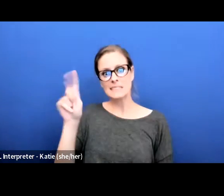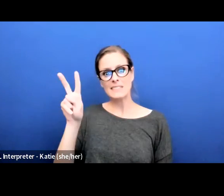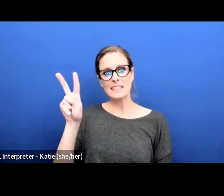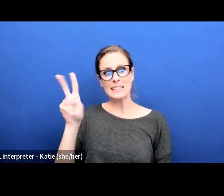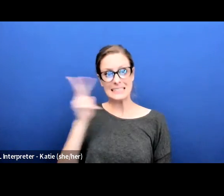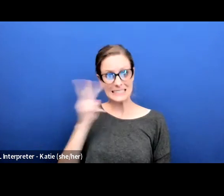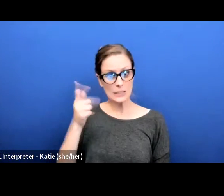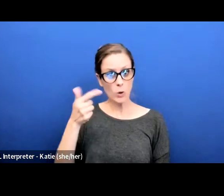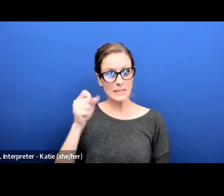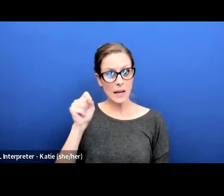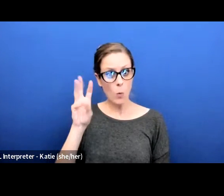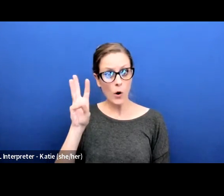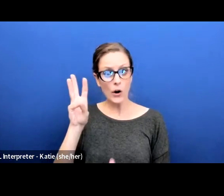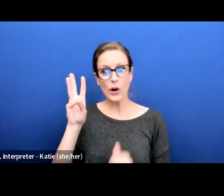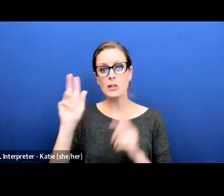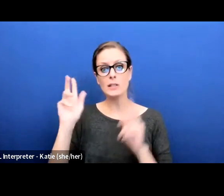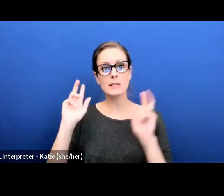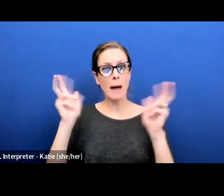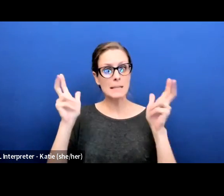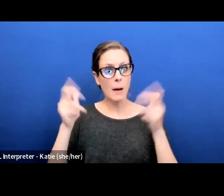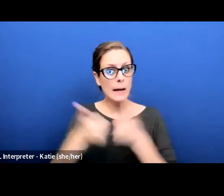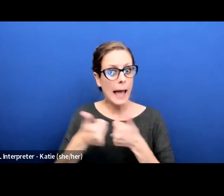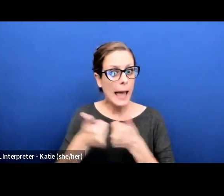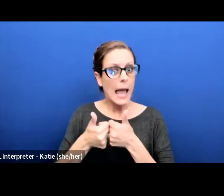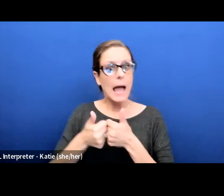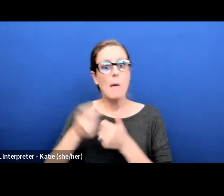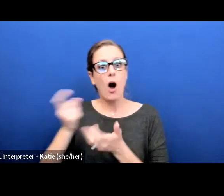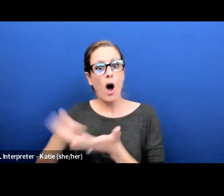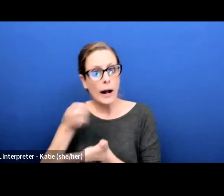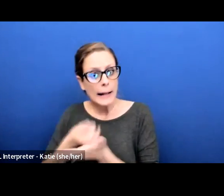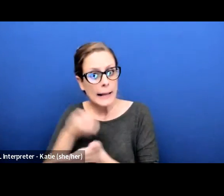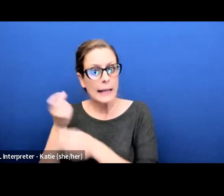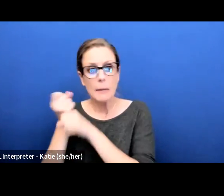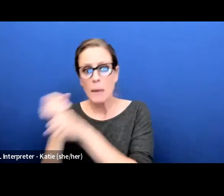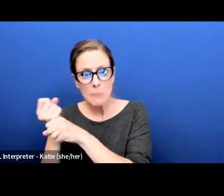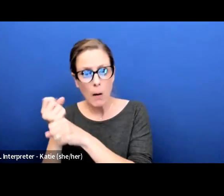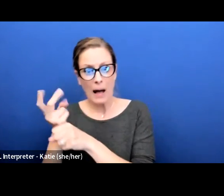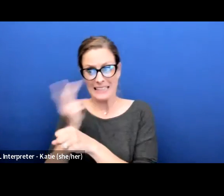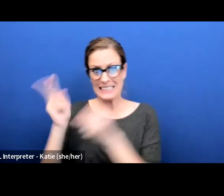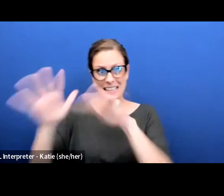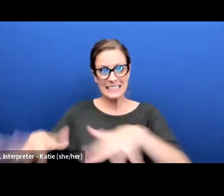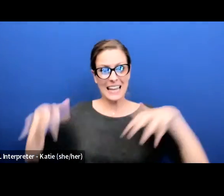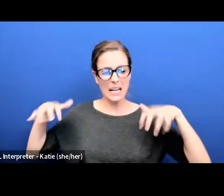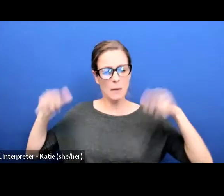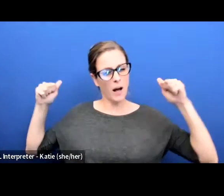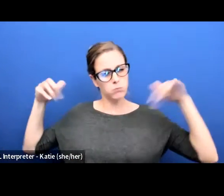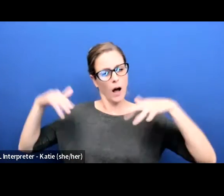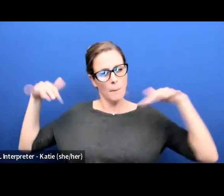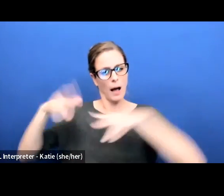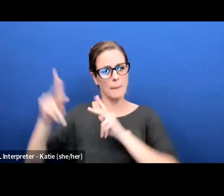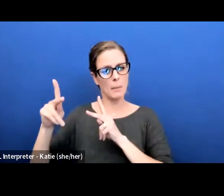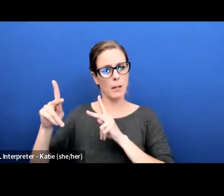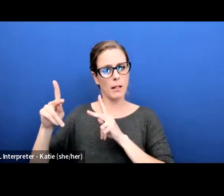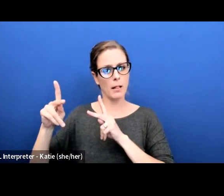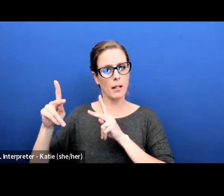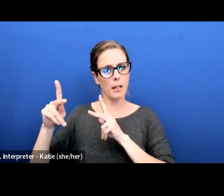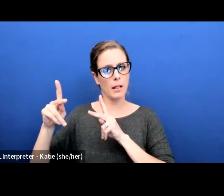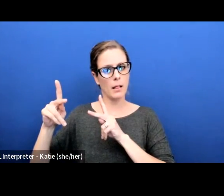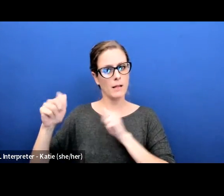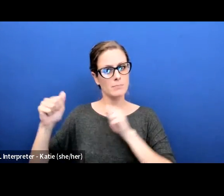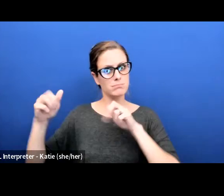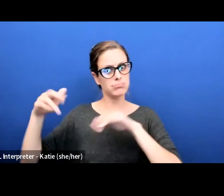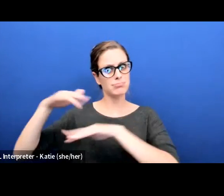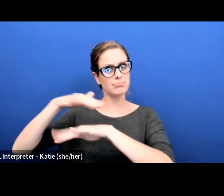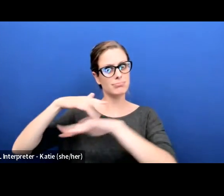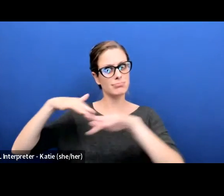at the basketball games and hockey or what have you, baseball, and then they just come out and they scatter all over the